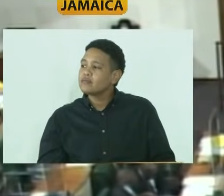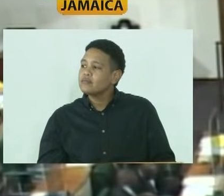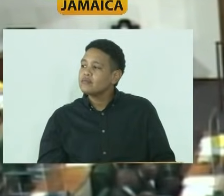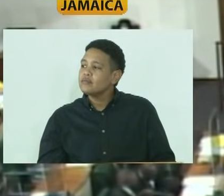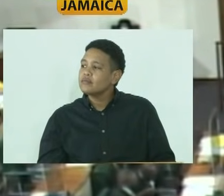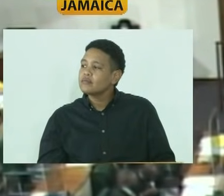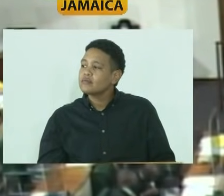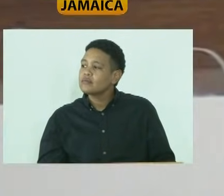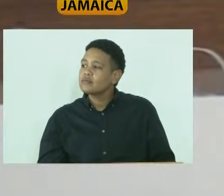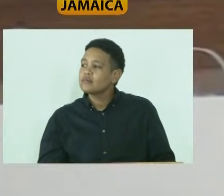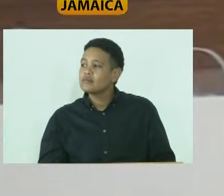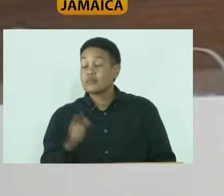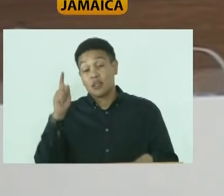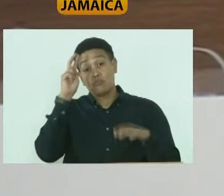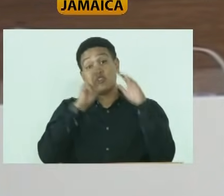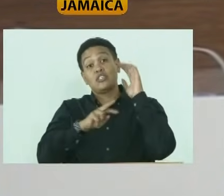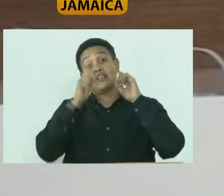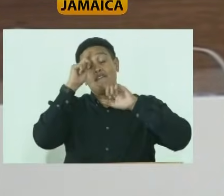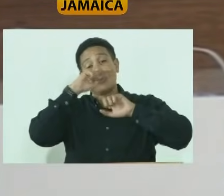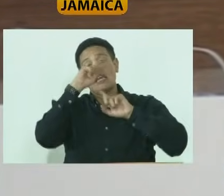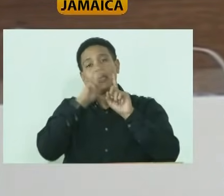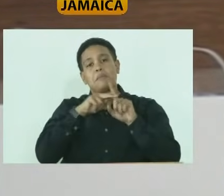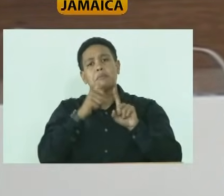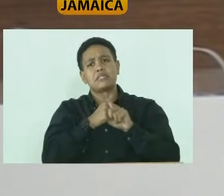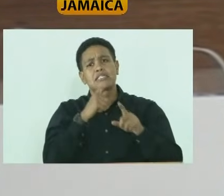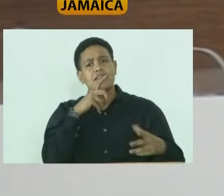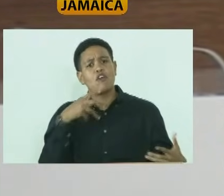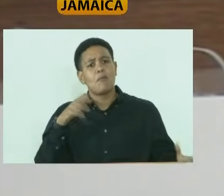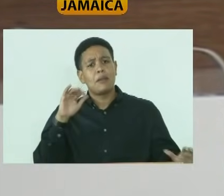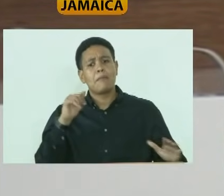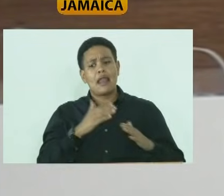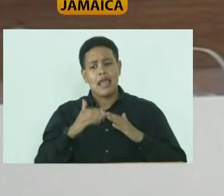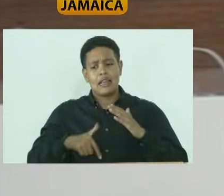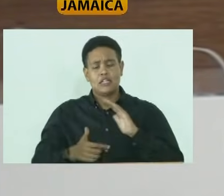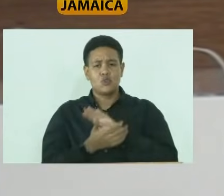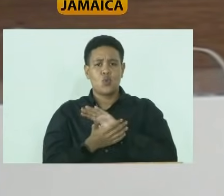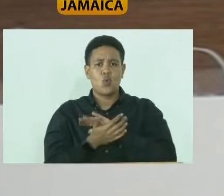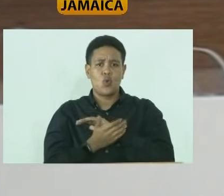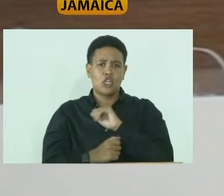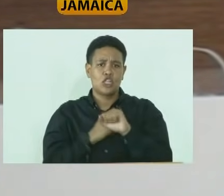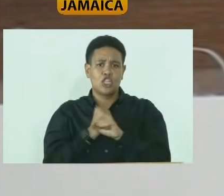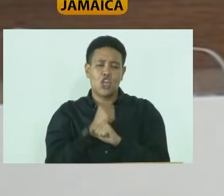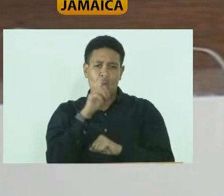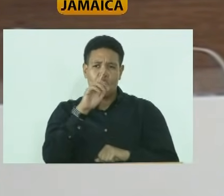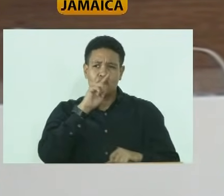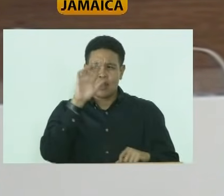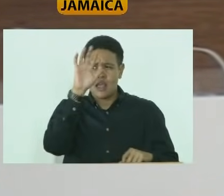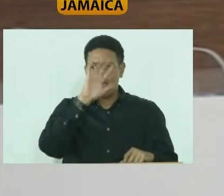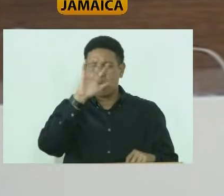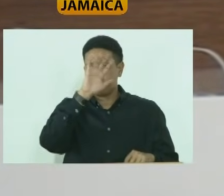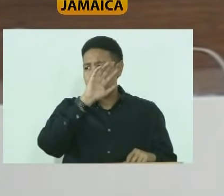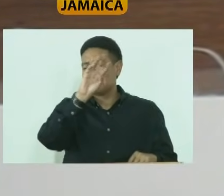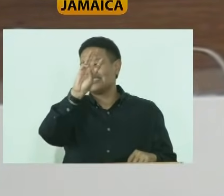The projection for the implementation to be completed by the end of the school term, approximately